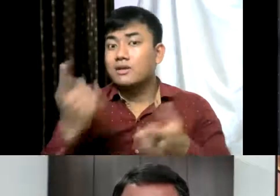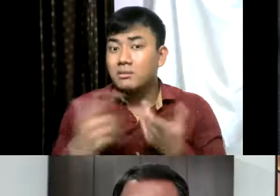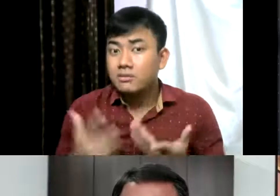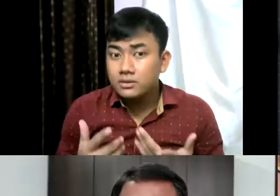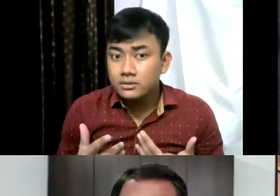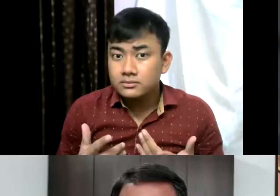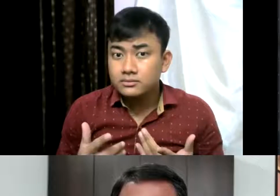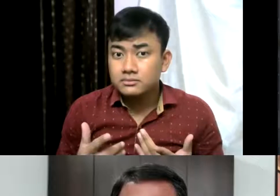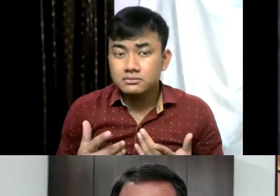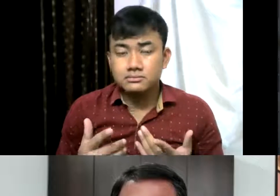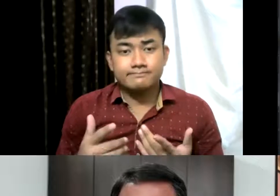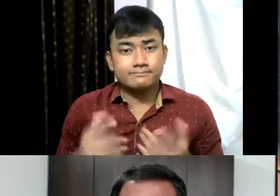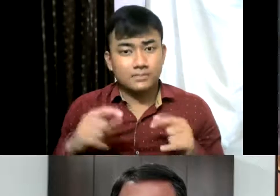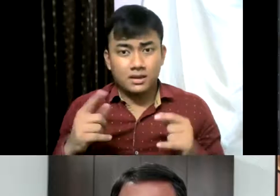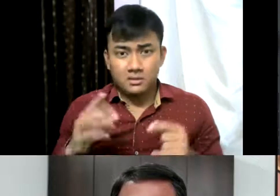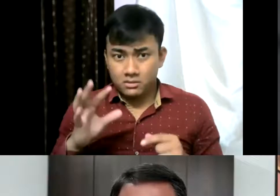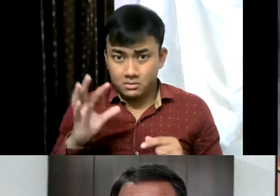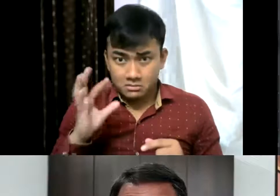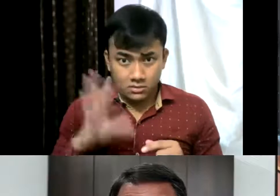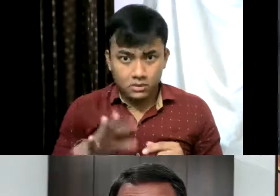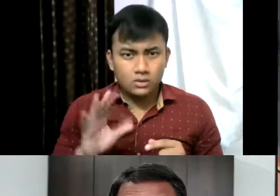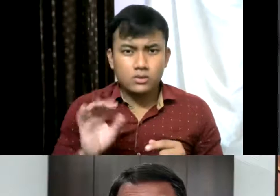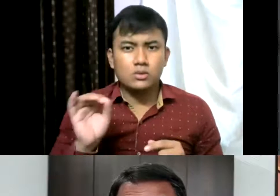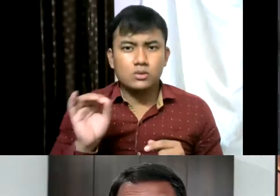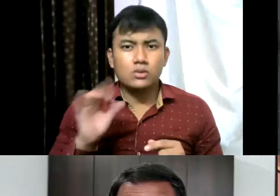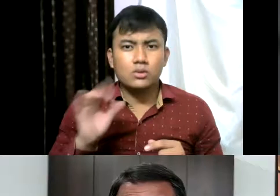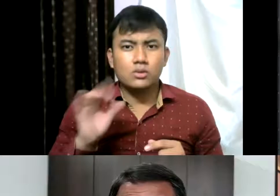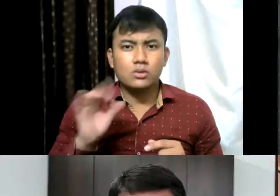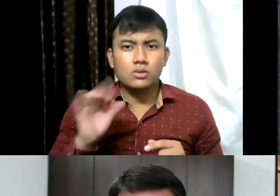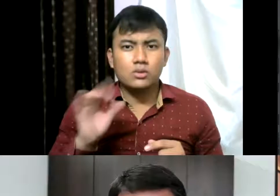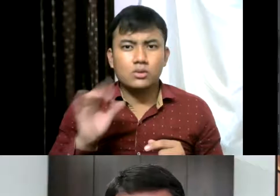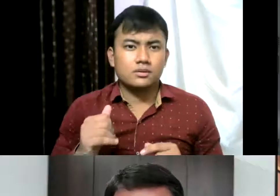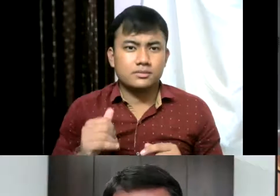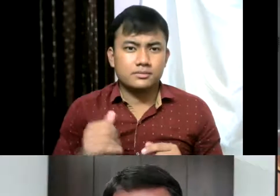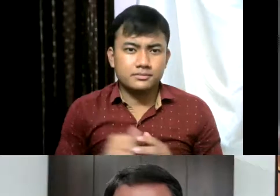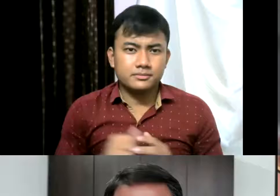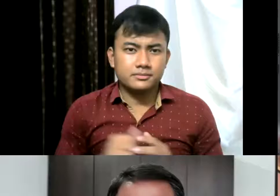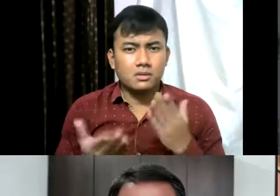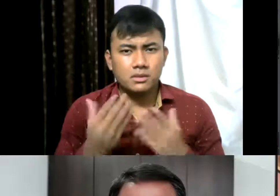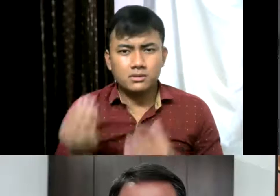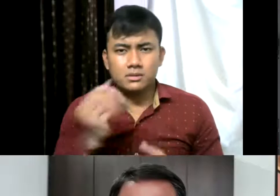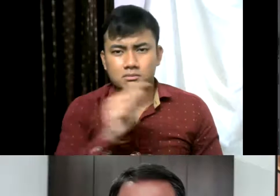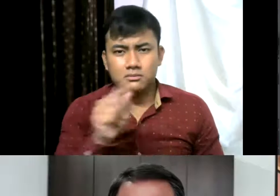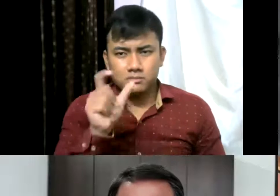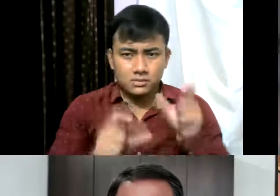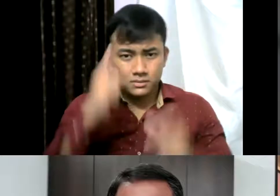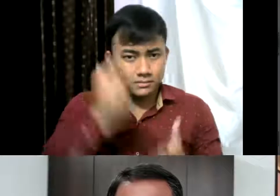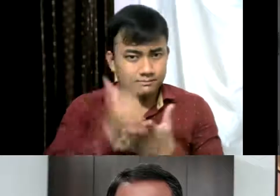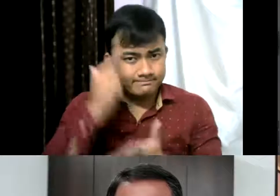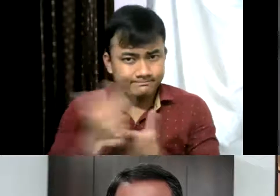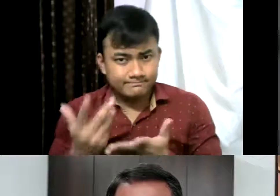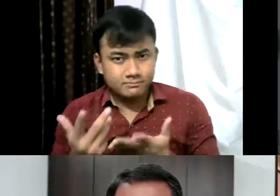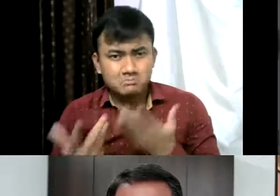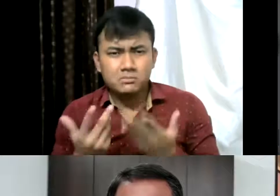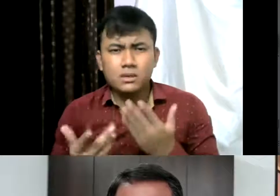doesn't matter right now because, hey, I might die next year, or they have just decided that, let me deal with it when it comes.